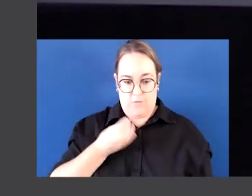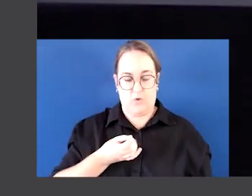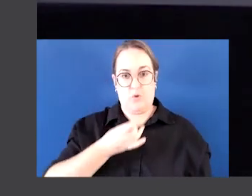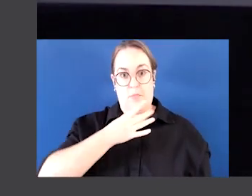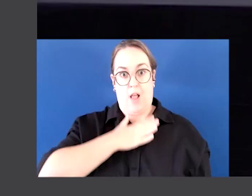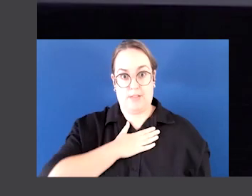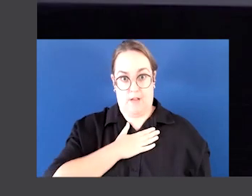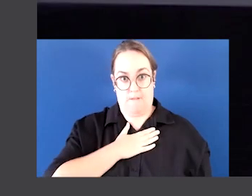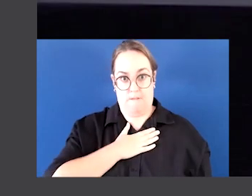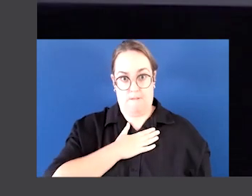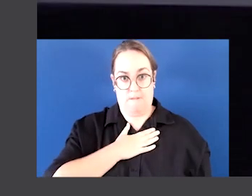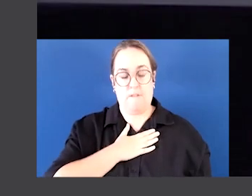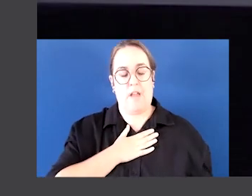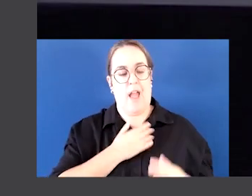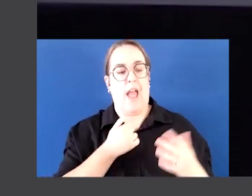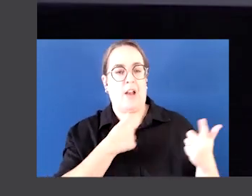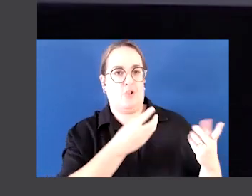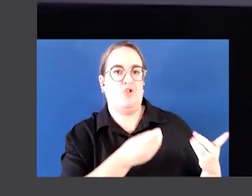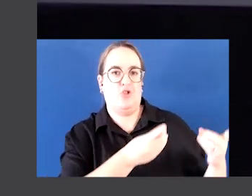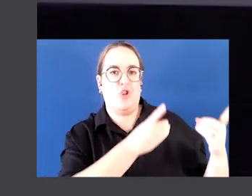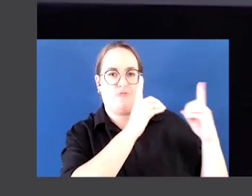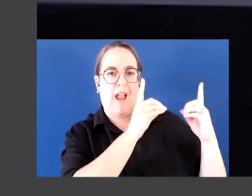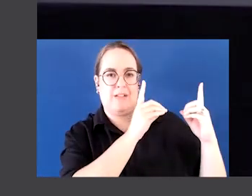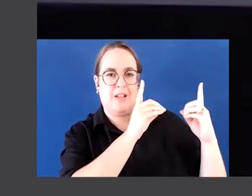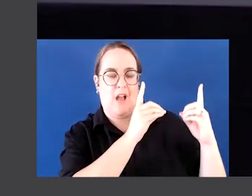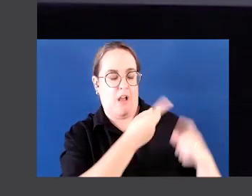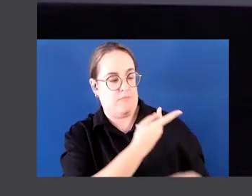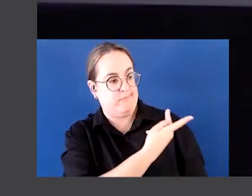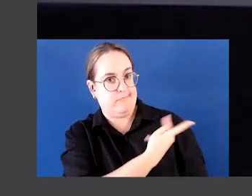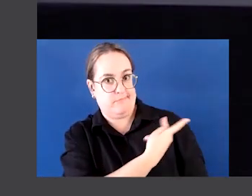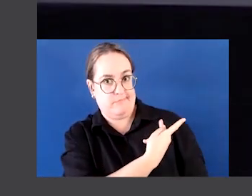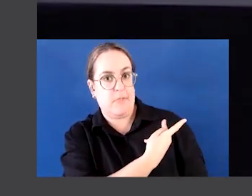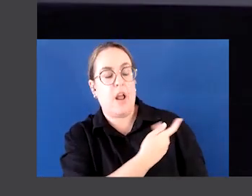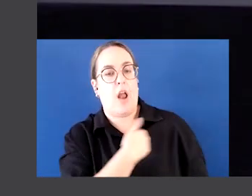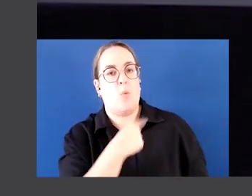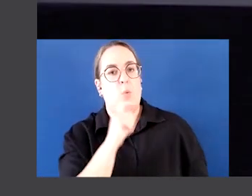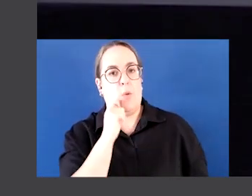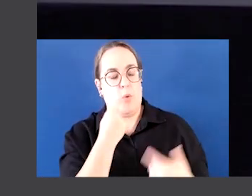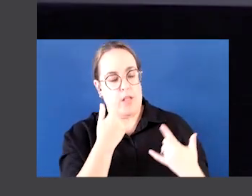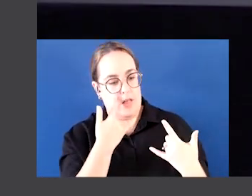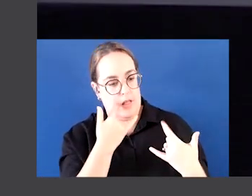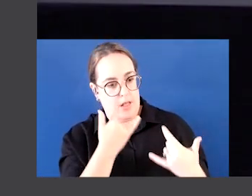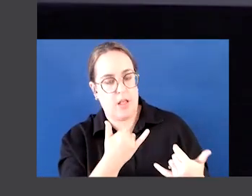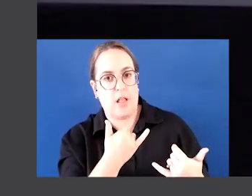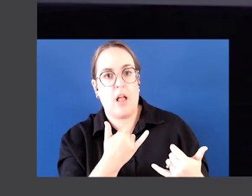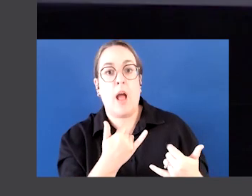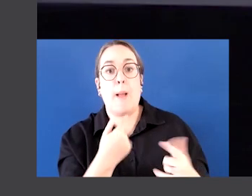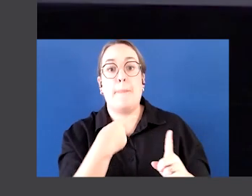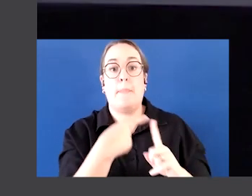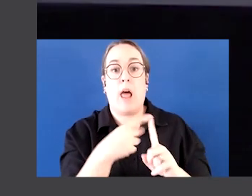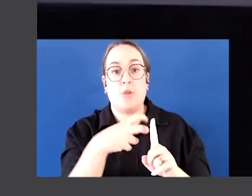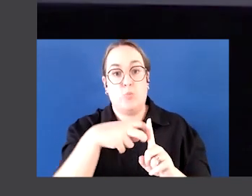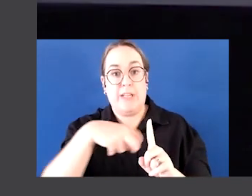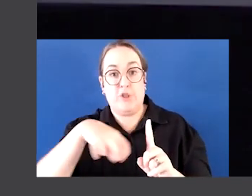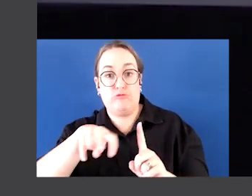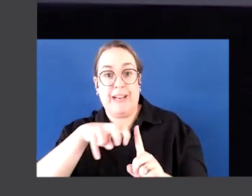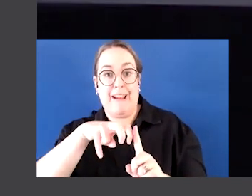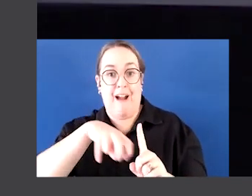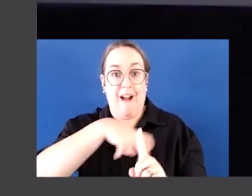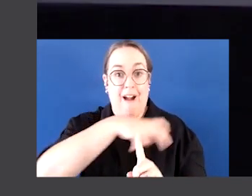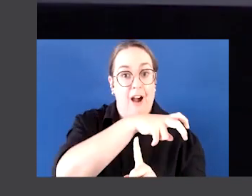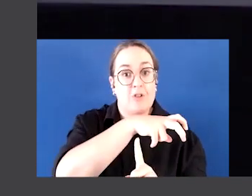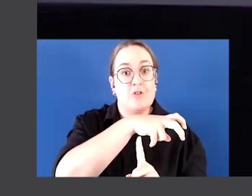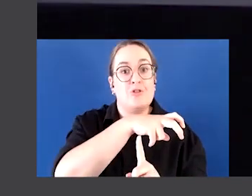directly to myself and my Director of Integrity. And then that's when we sort of bring in the fraud and corruption control framework that we have. So we